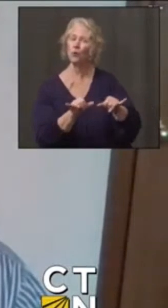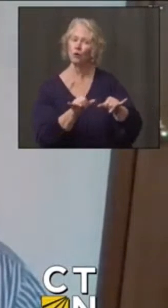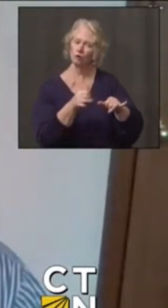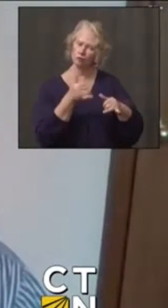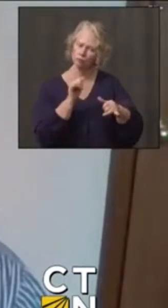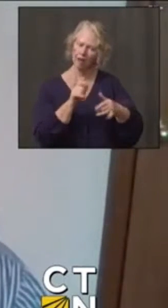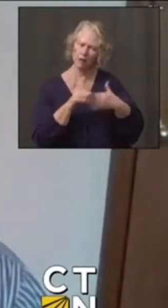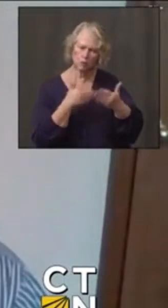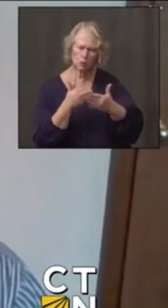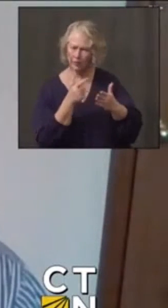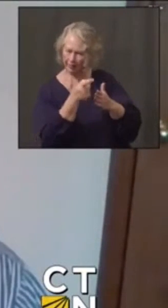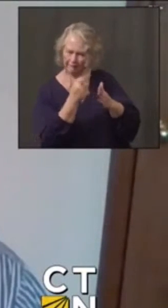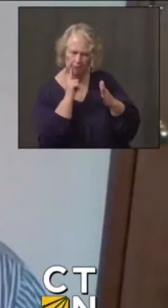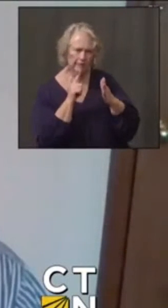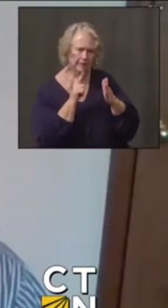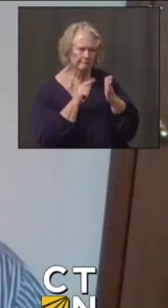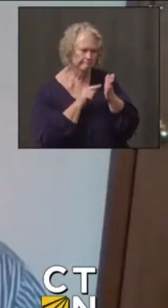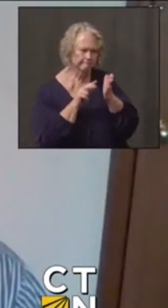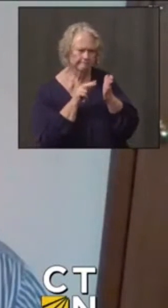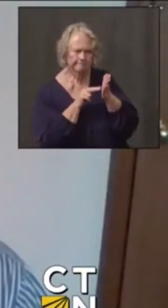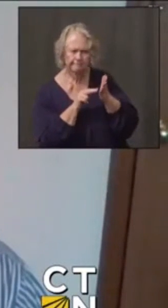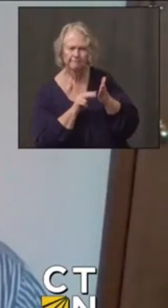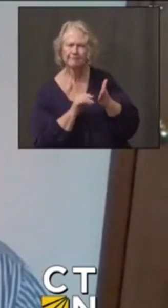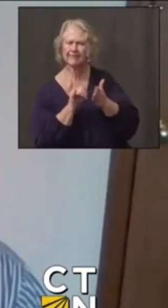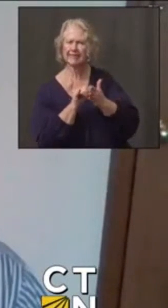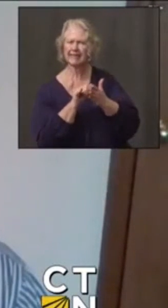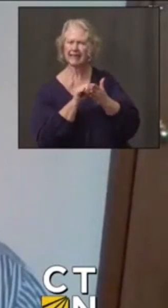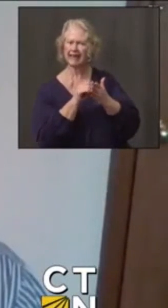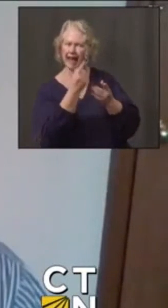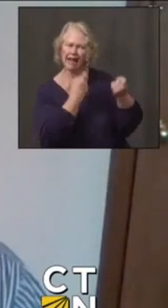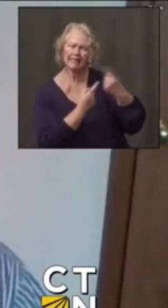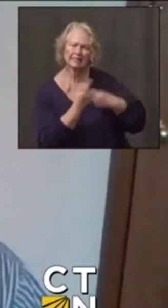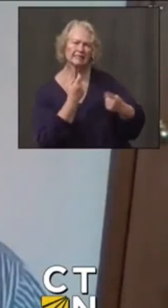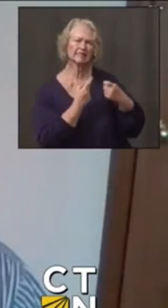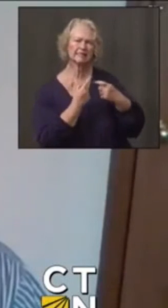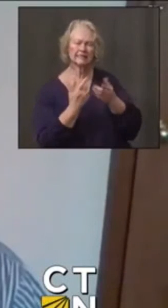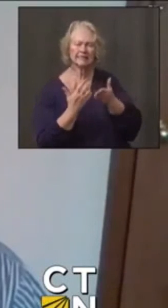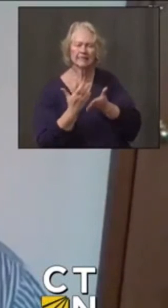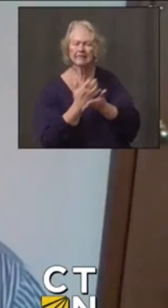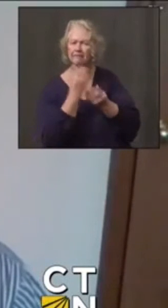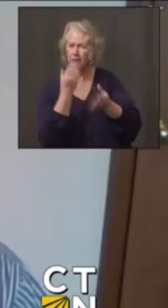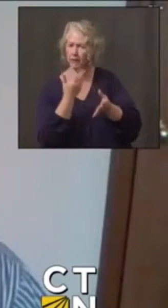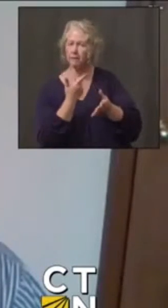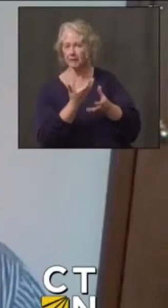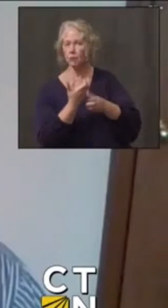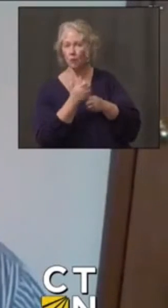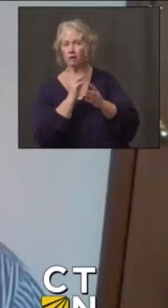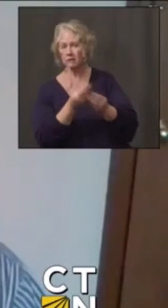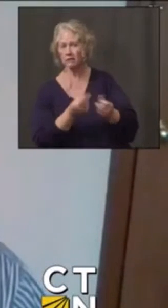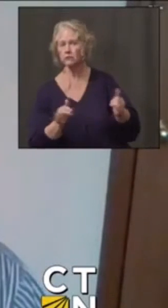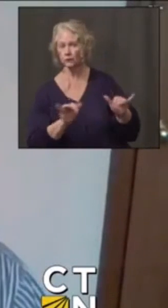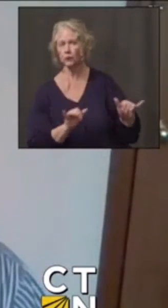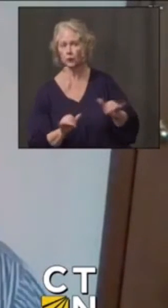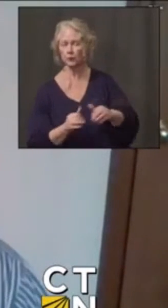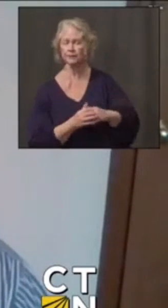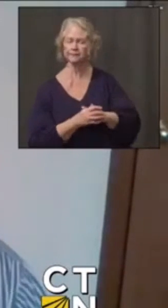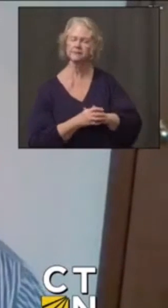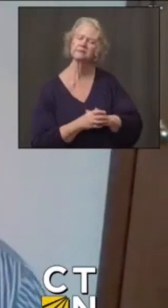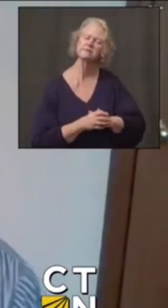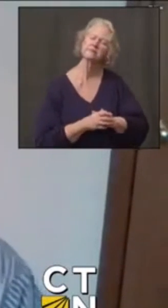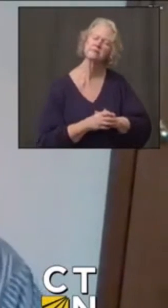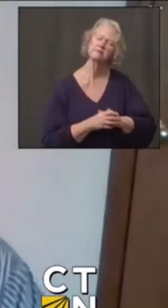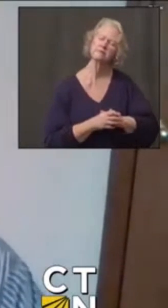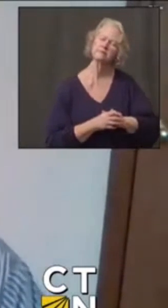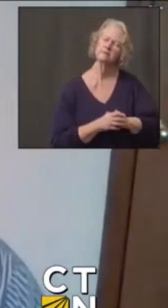data and ask questions and get to resolutions on any question. So two